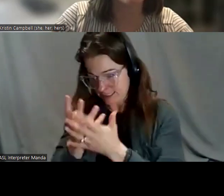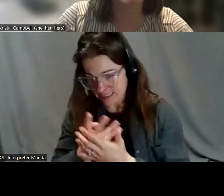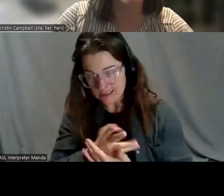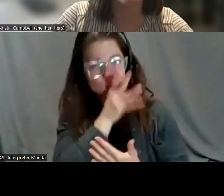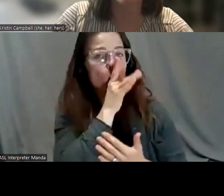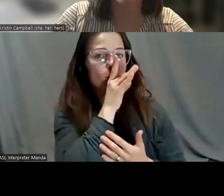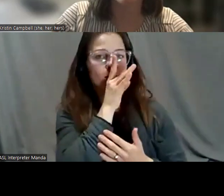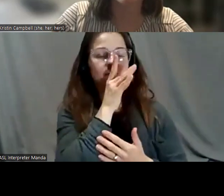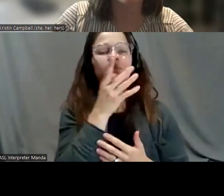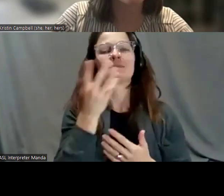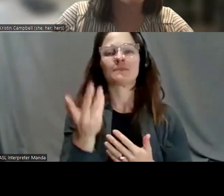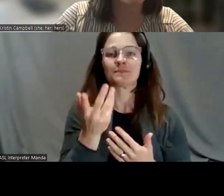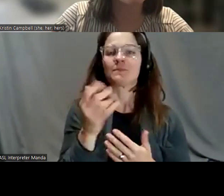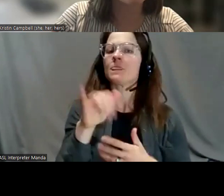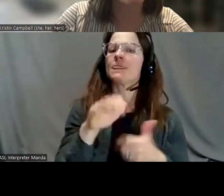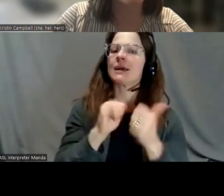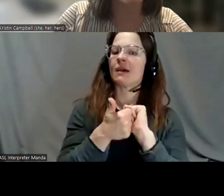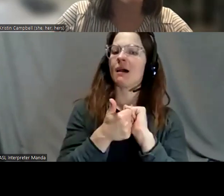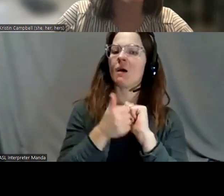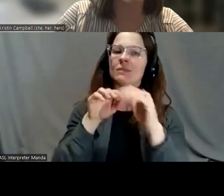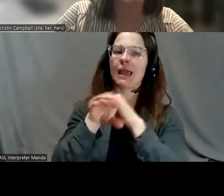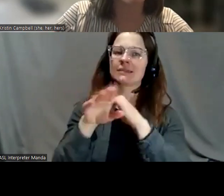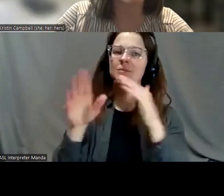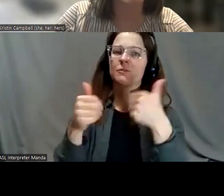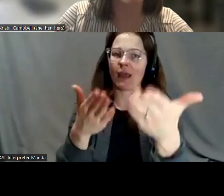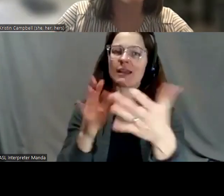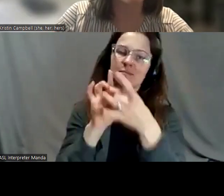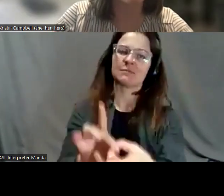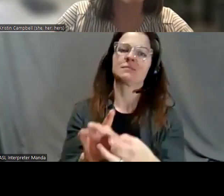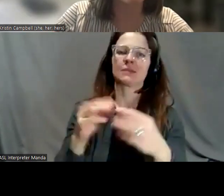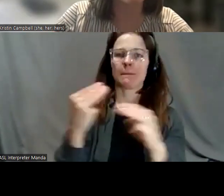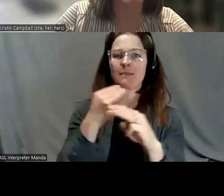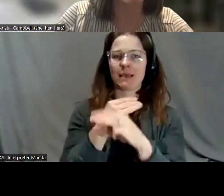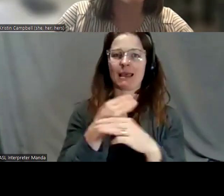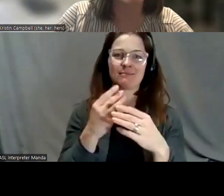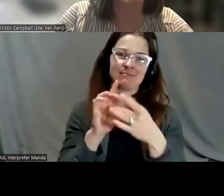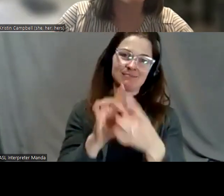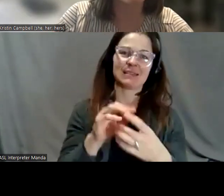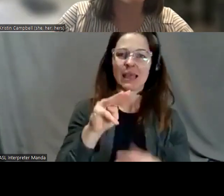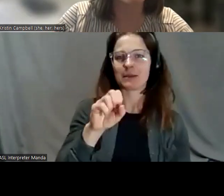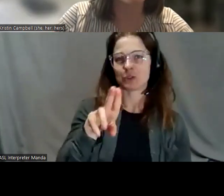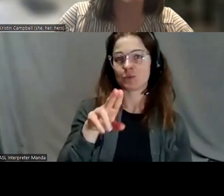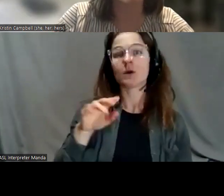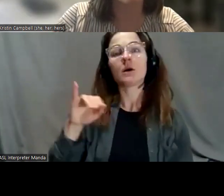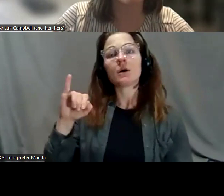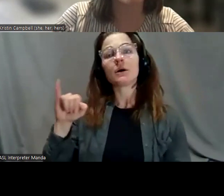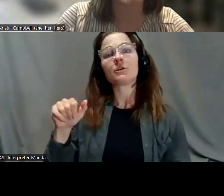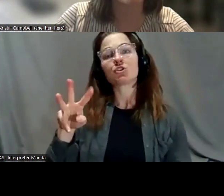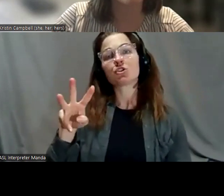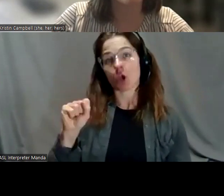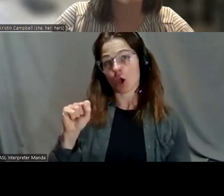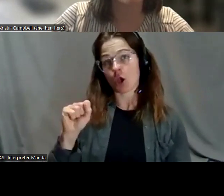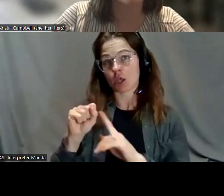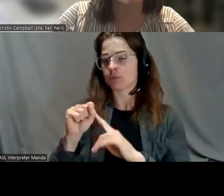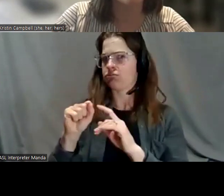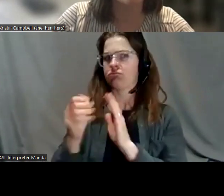which is one of the ways that we are providing access mathematically in MSU. JAWS also works very well with